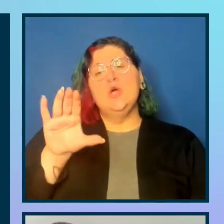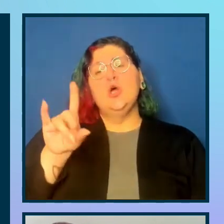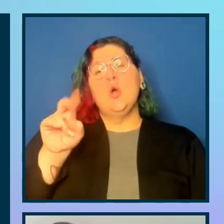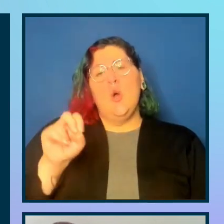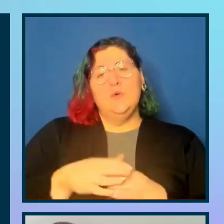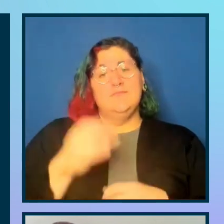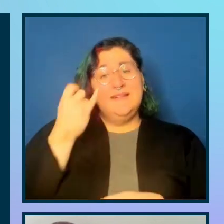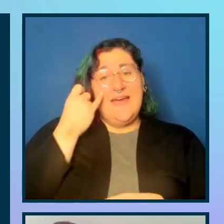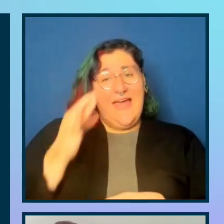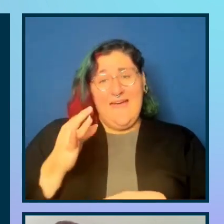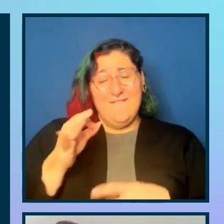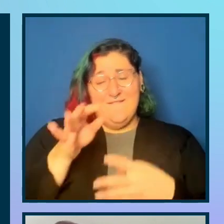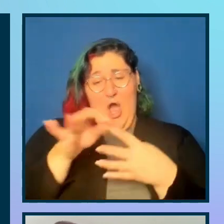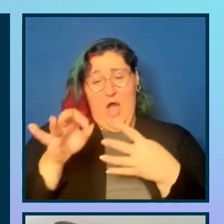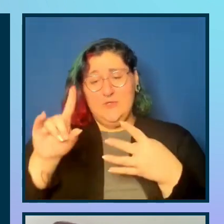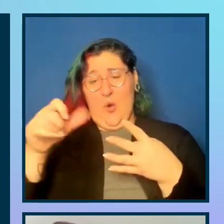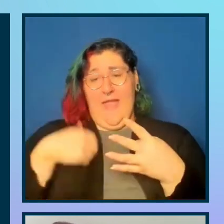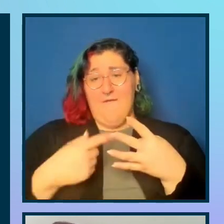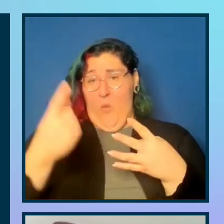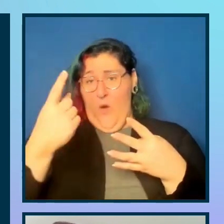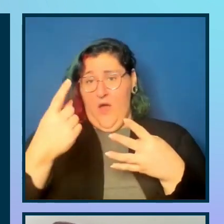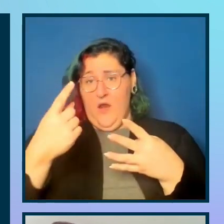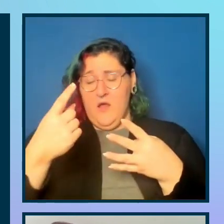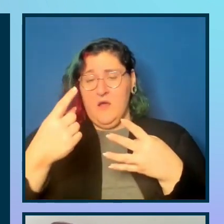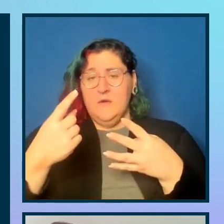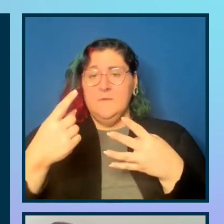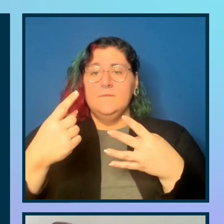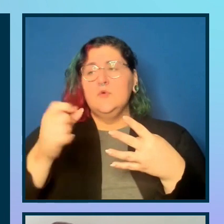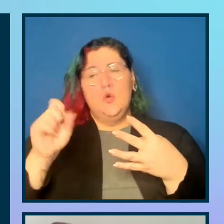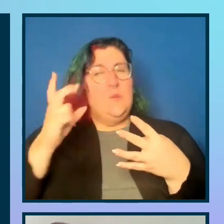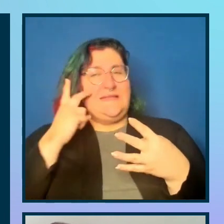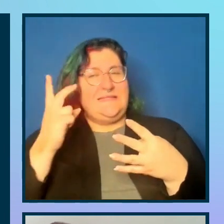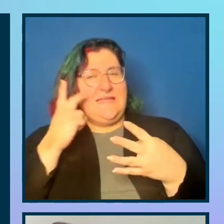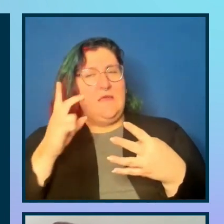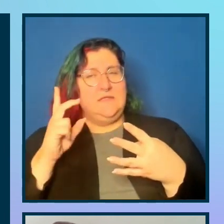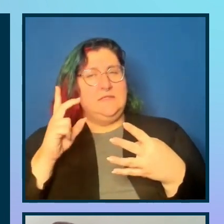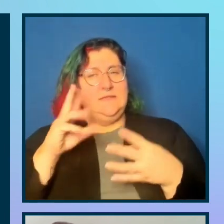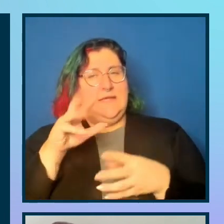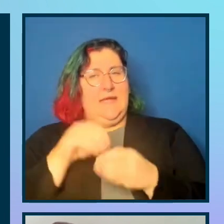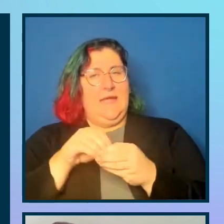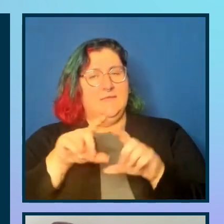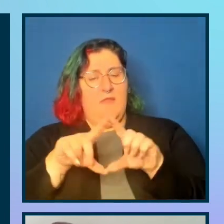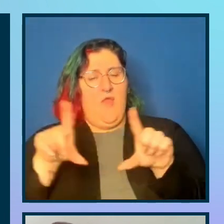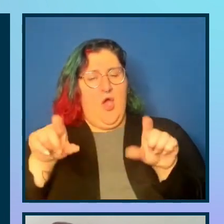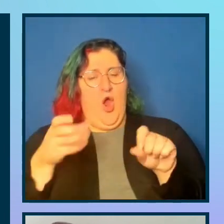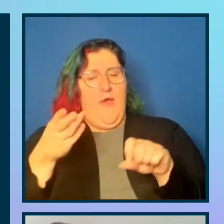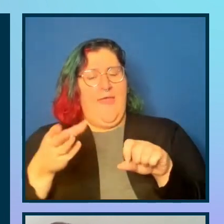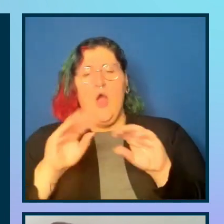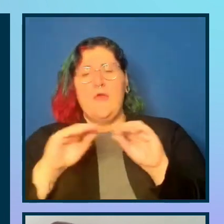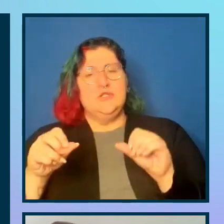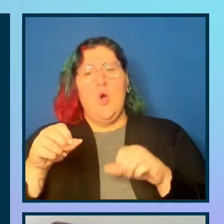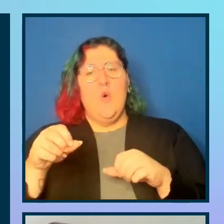has one branch, as in main, and we can actually see this on the third example in the card here, we can see there's no dropdown, there's